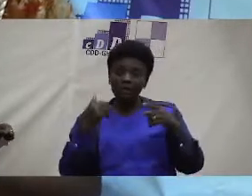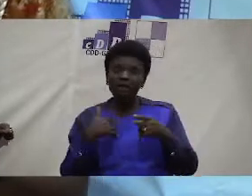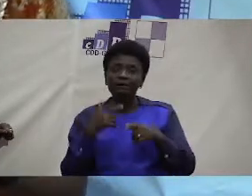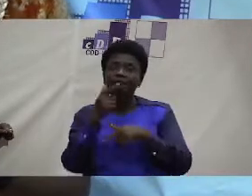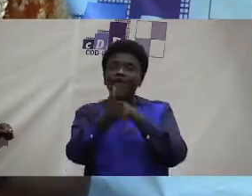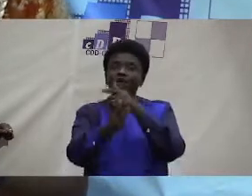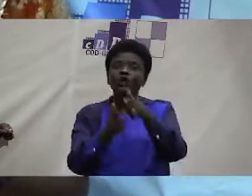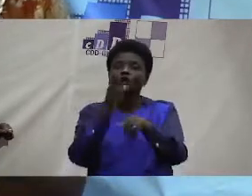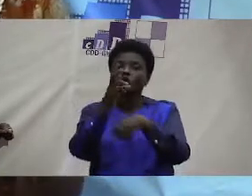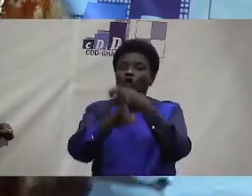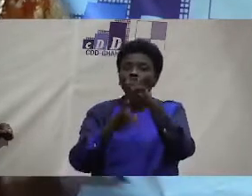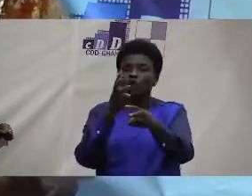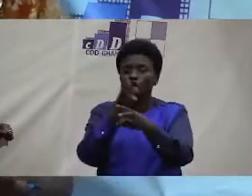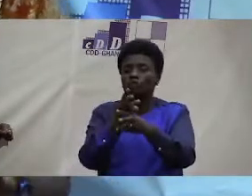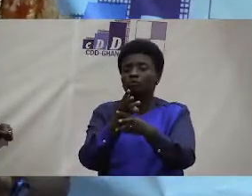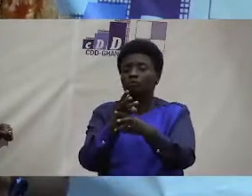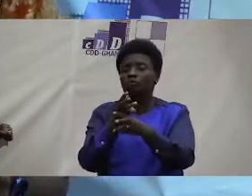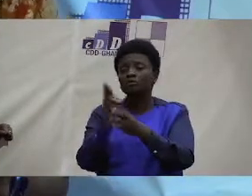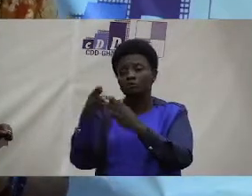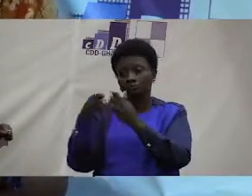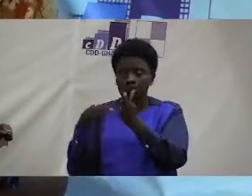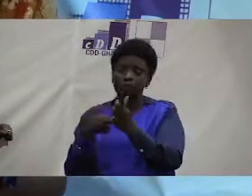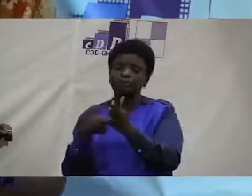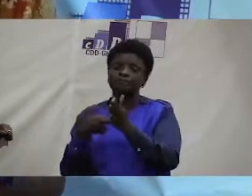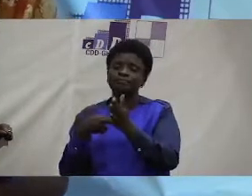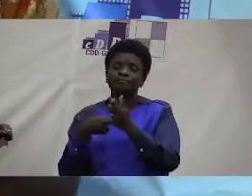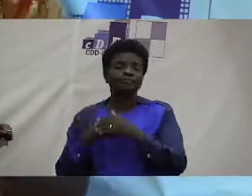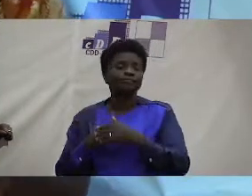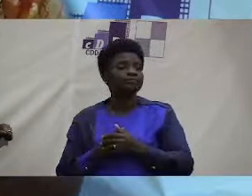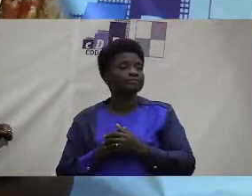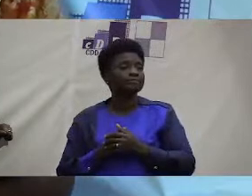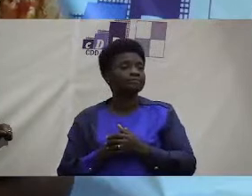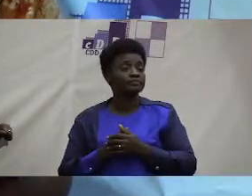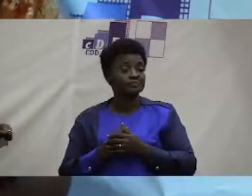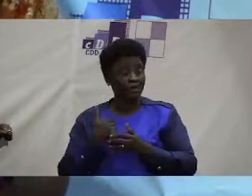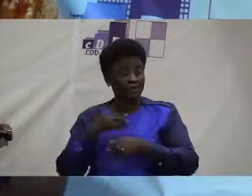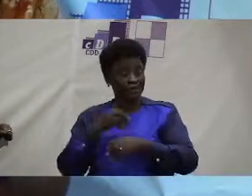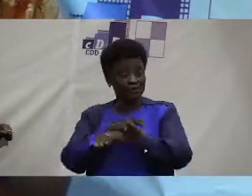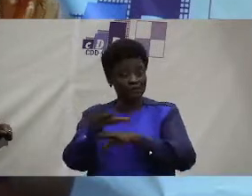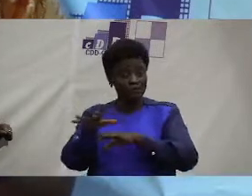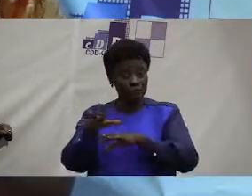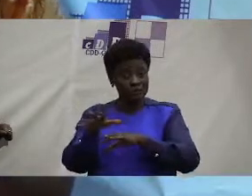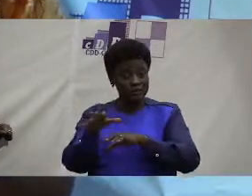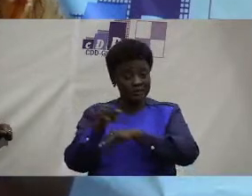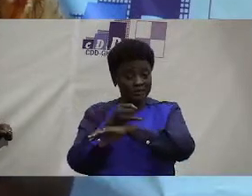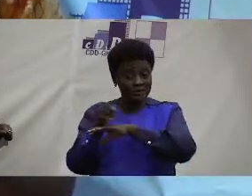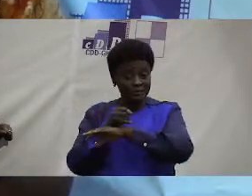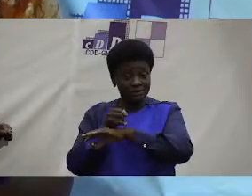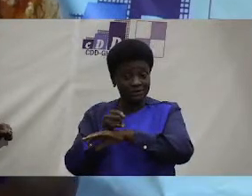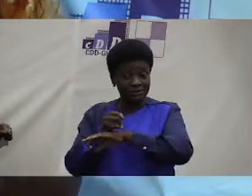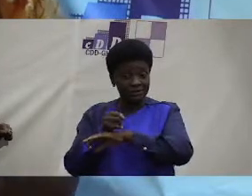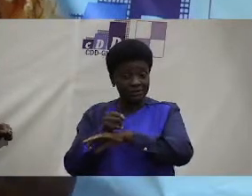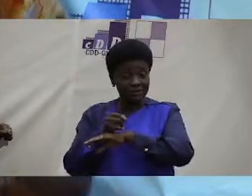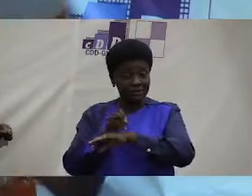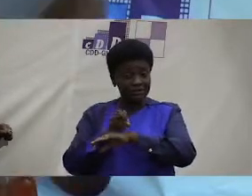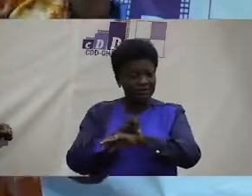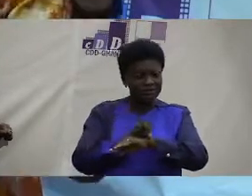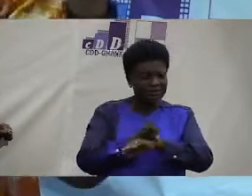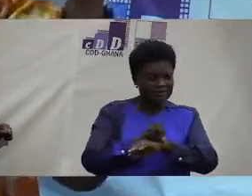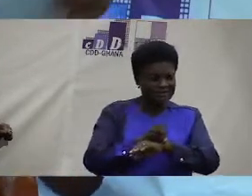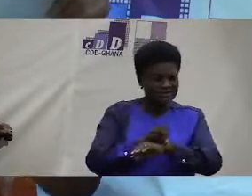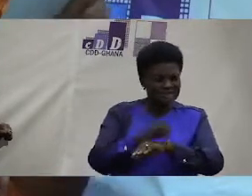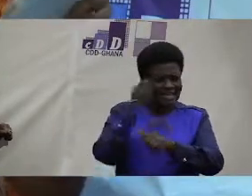global report which Tactical Tech produced and called it the influence industry. So the influence industry looks at